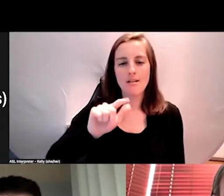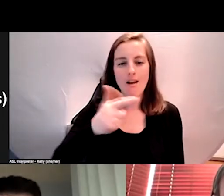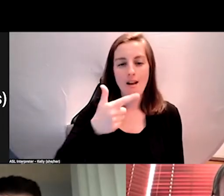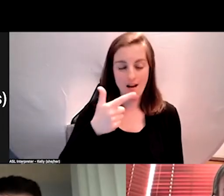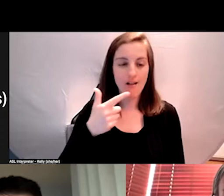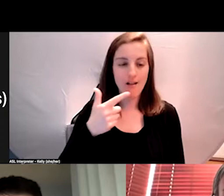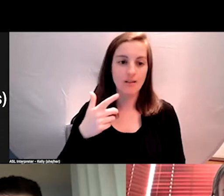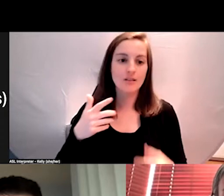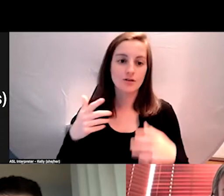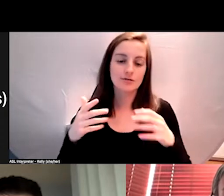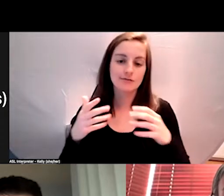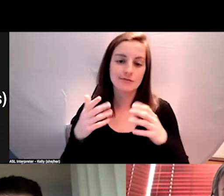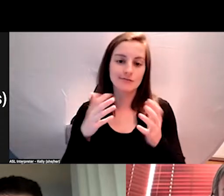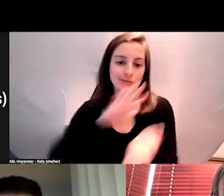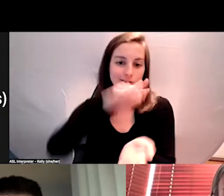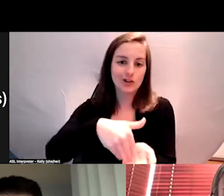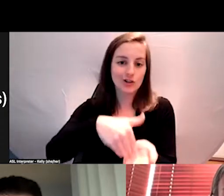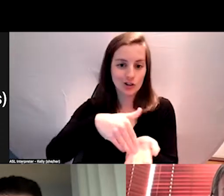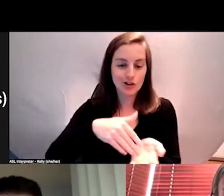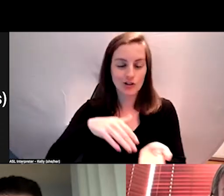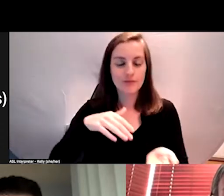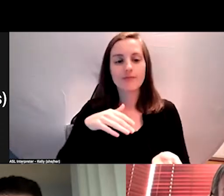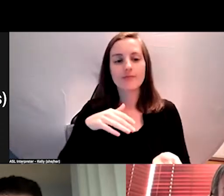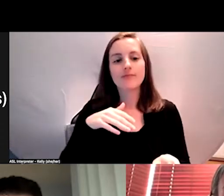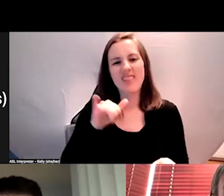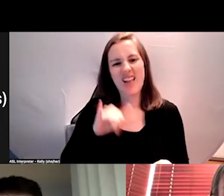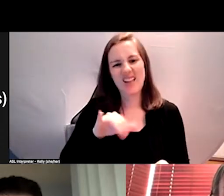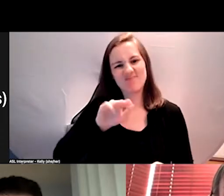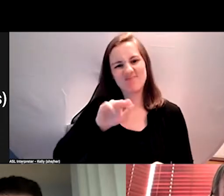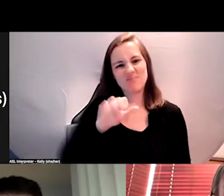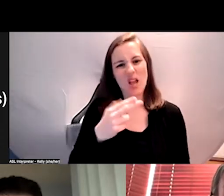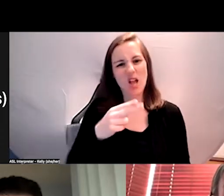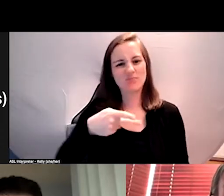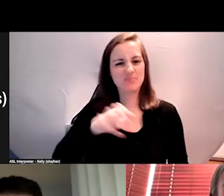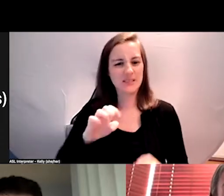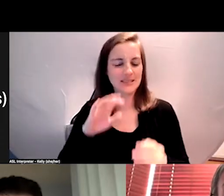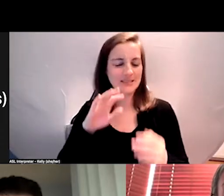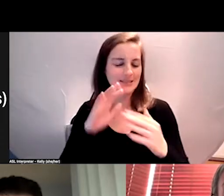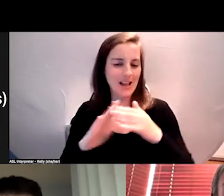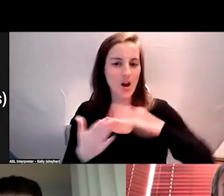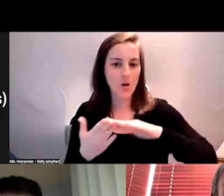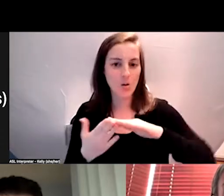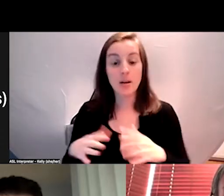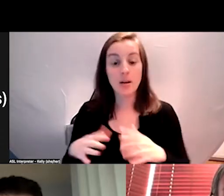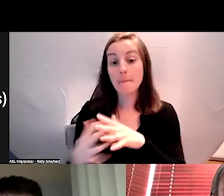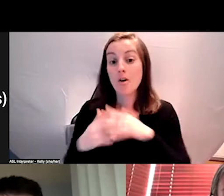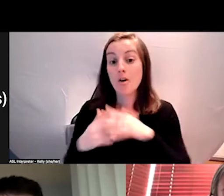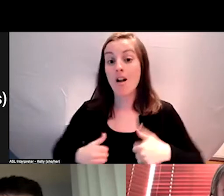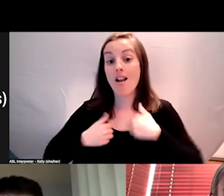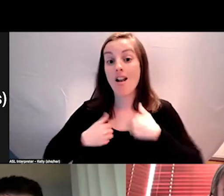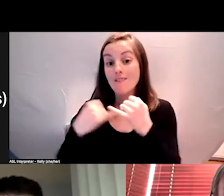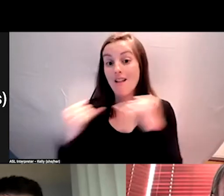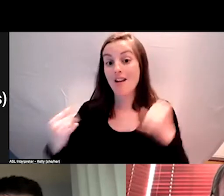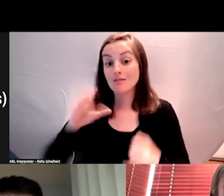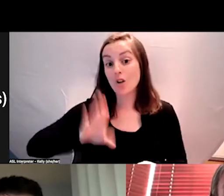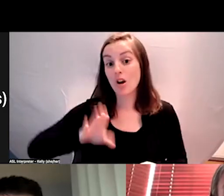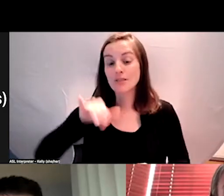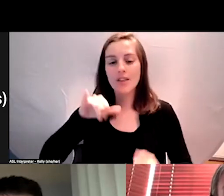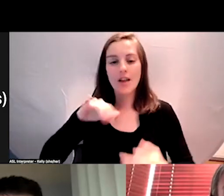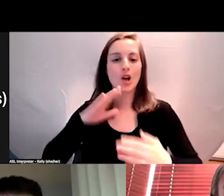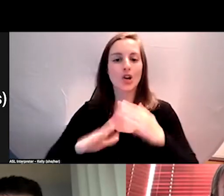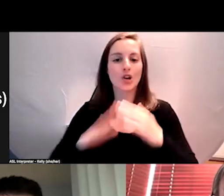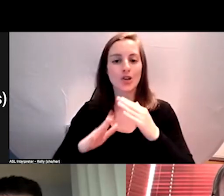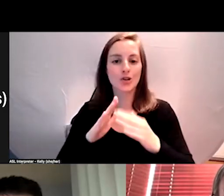Mashpee. There's Native American Lifelines of Boston, which is an urban Indian health program based in